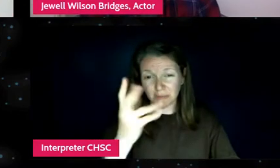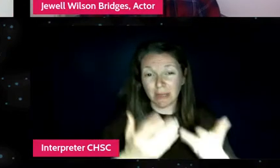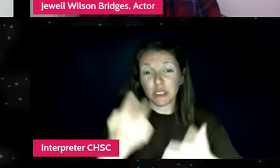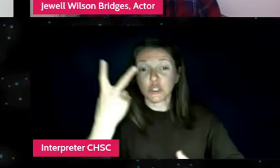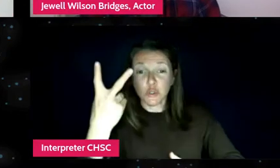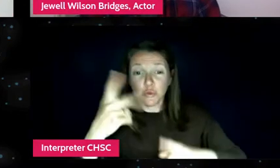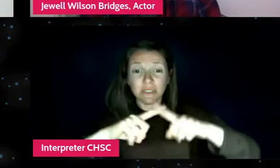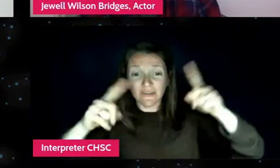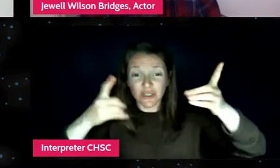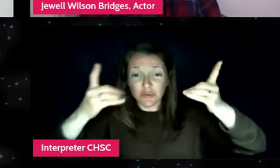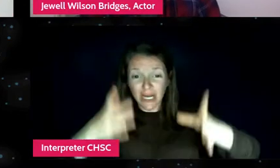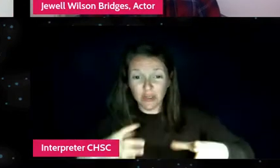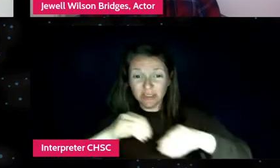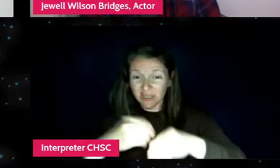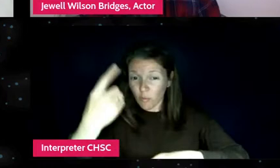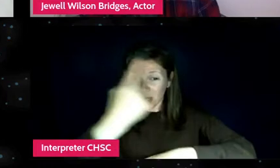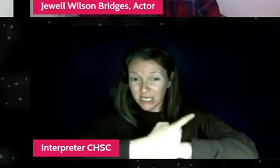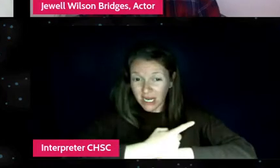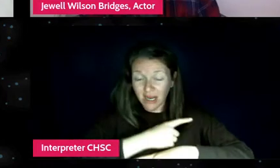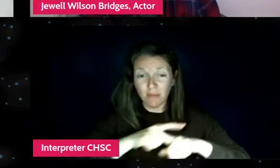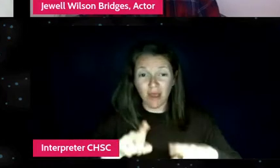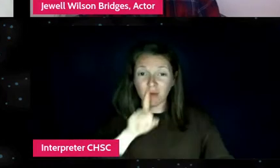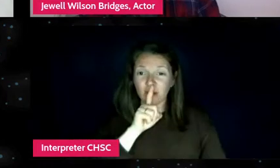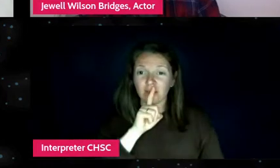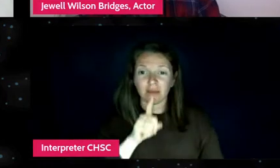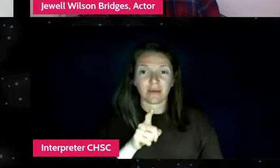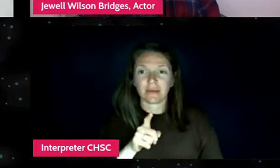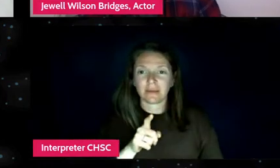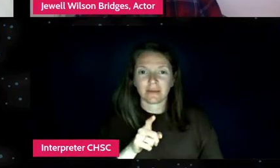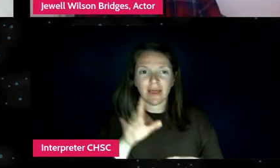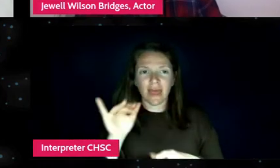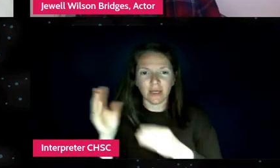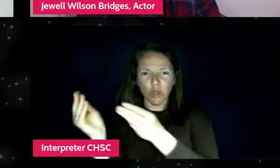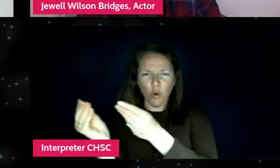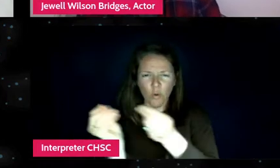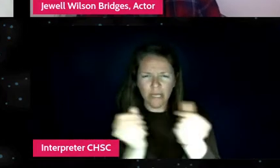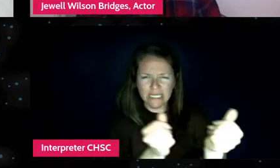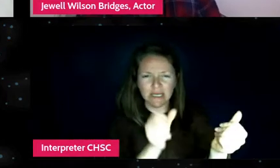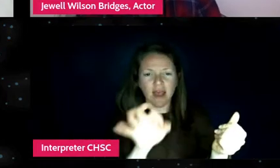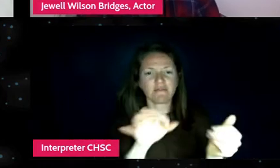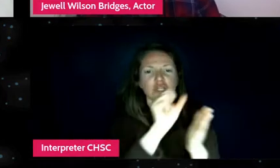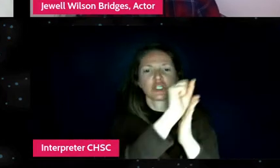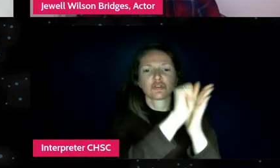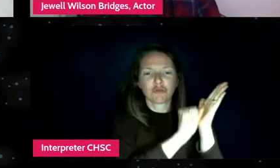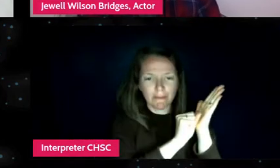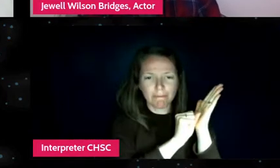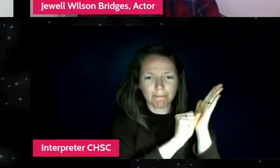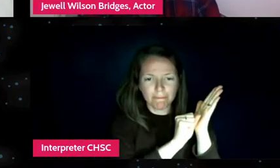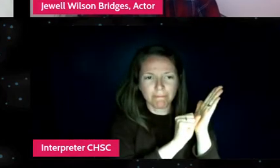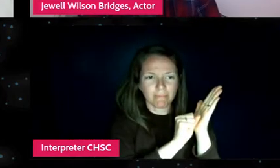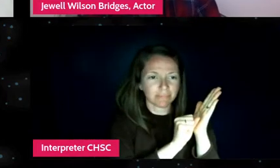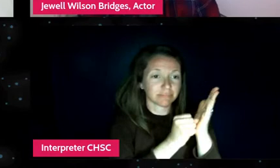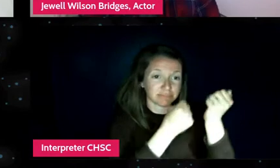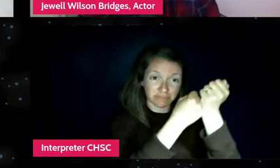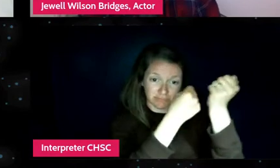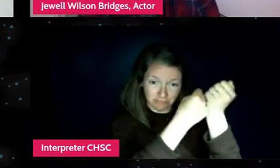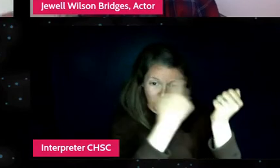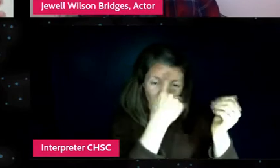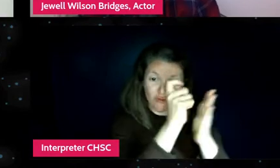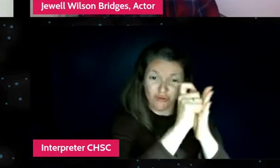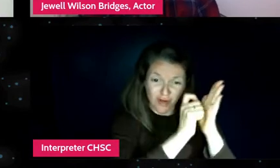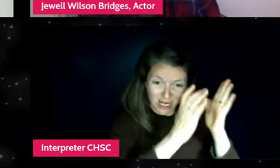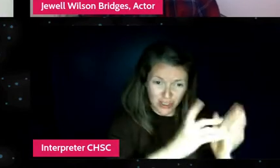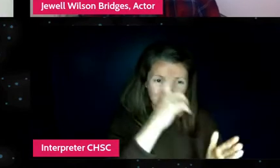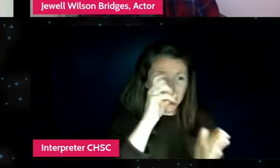day. But having really the cohesiveness of the script, which shout out again to the writers, because the script